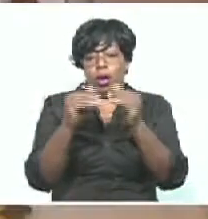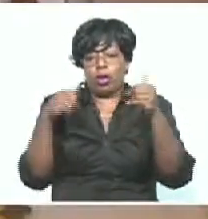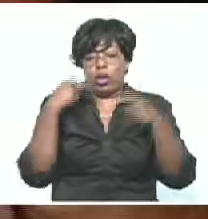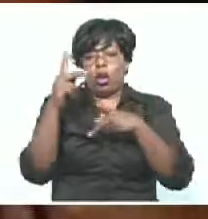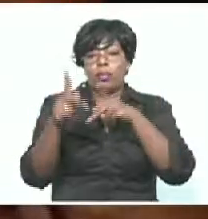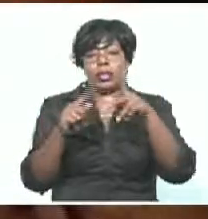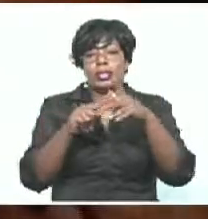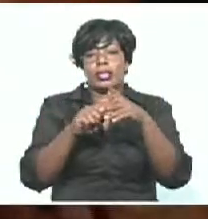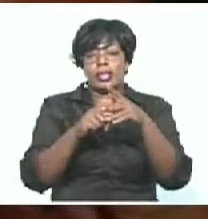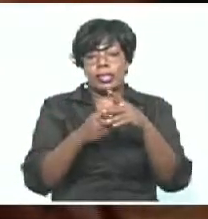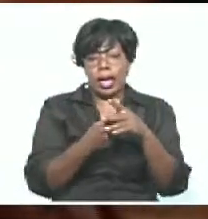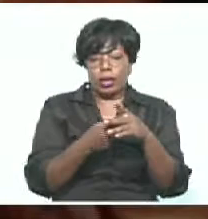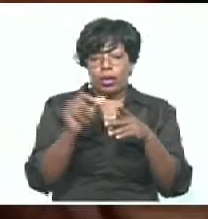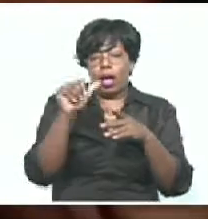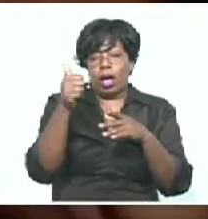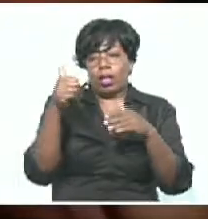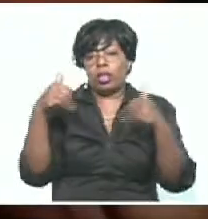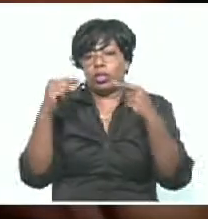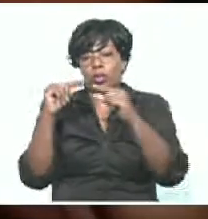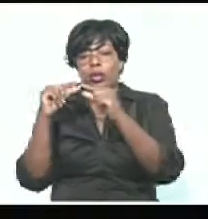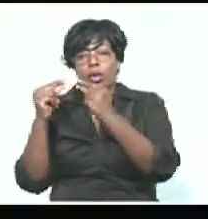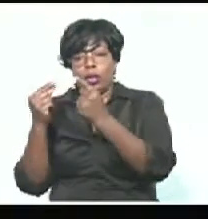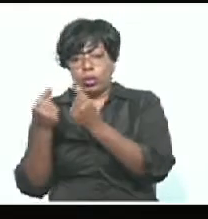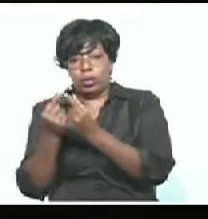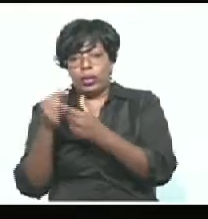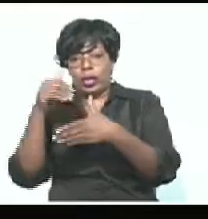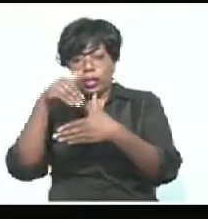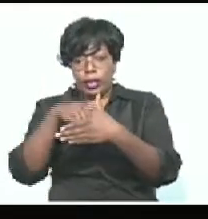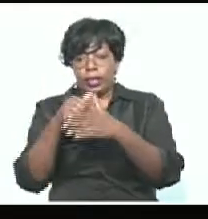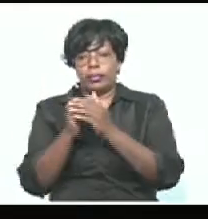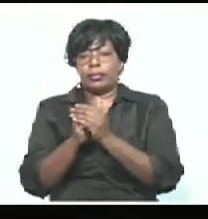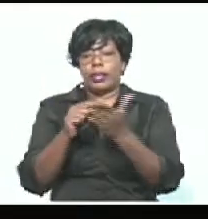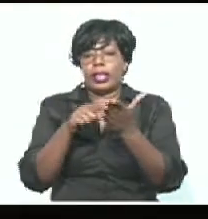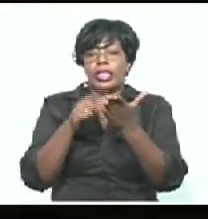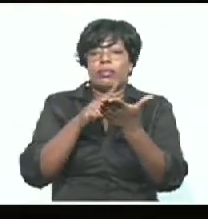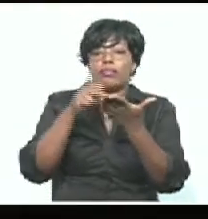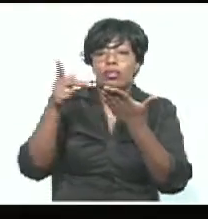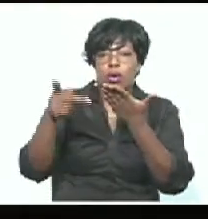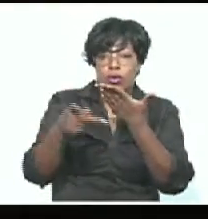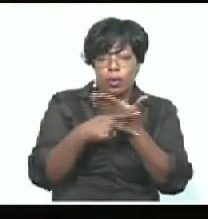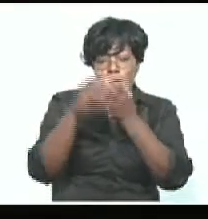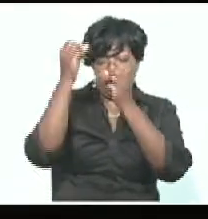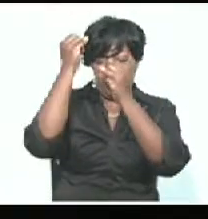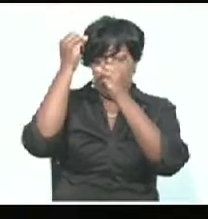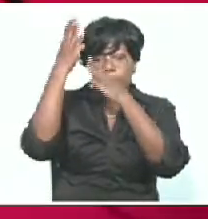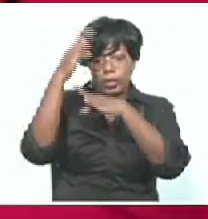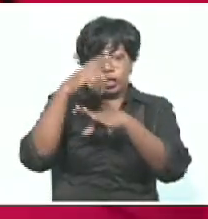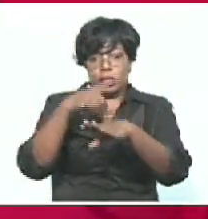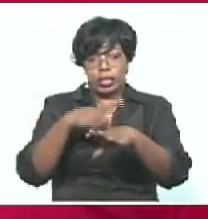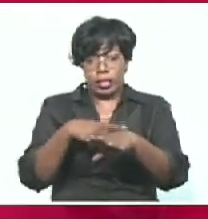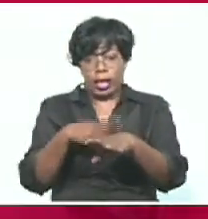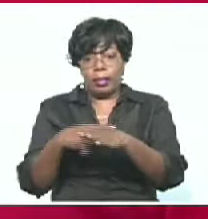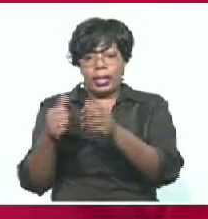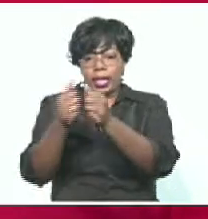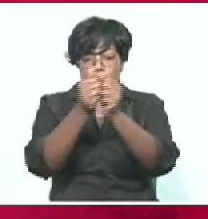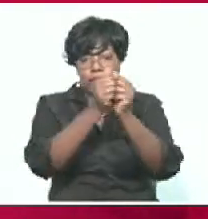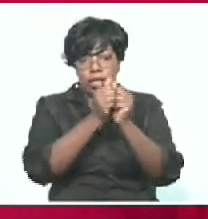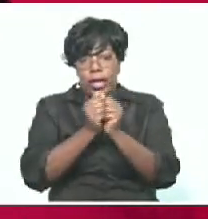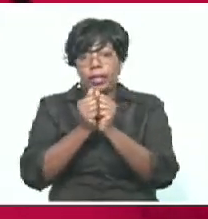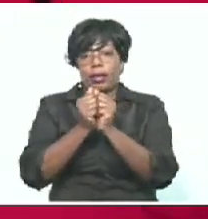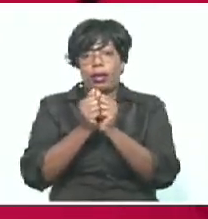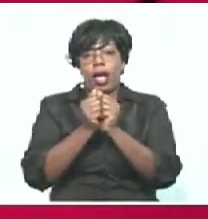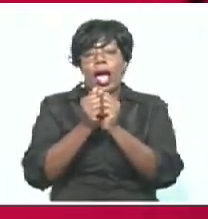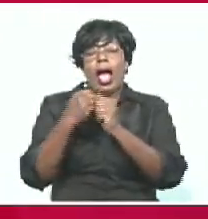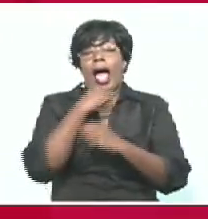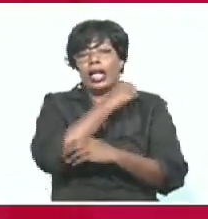with some of the other youth organizations they are involved in. The program held an information session and casual get-together at Super Club's Breezes